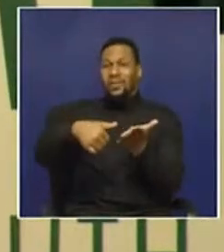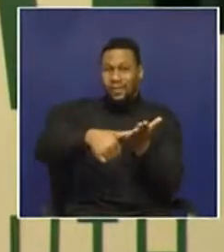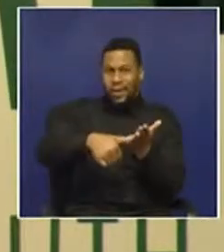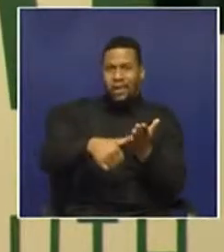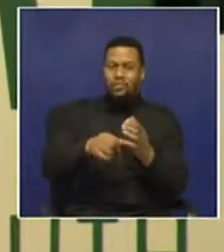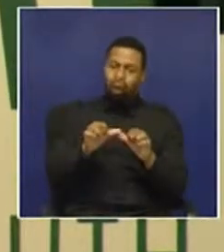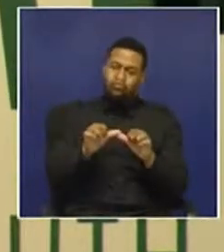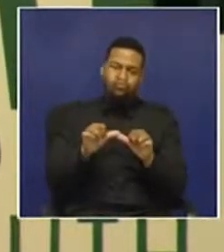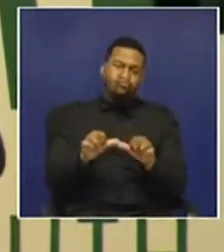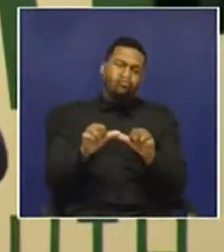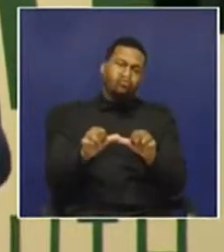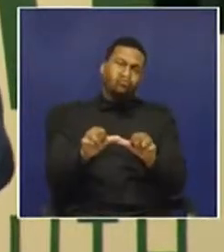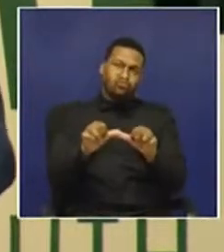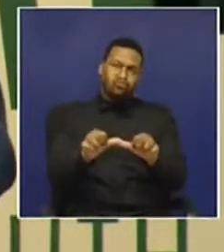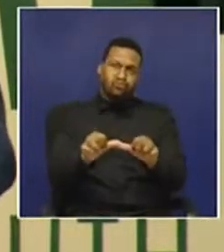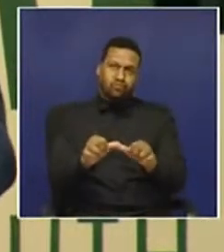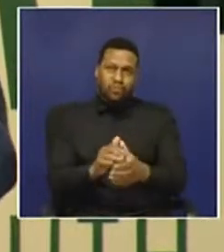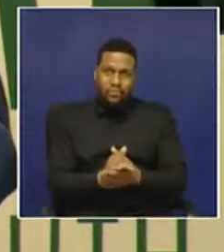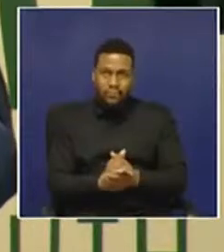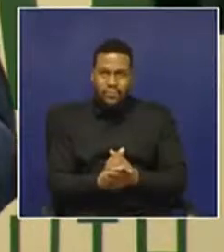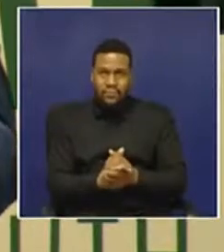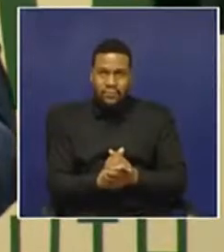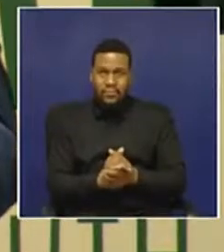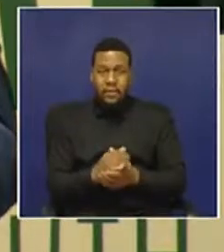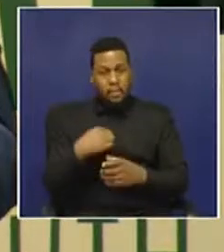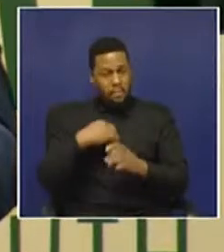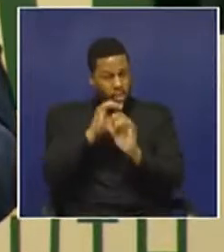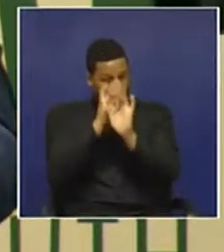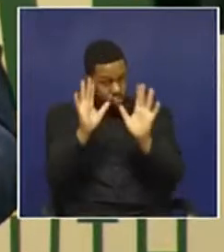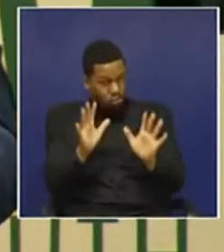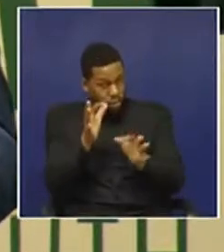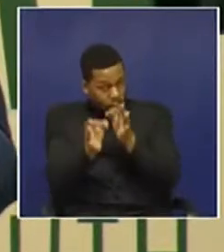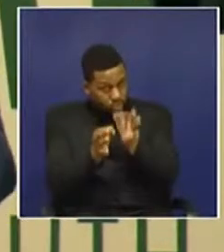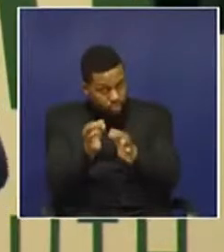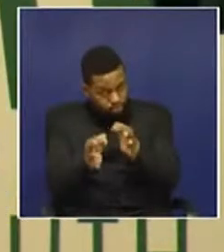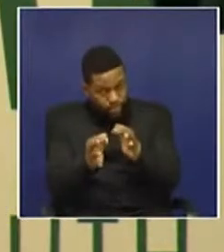year. Let me clarify.